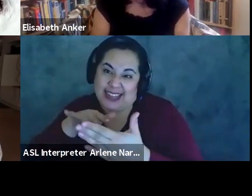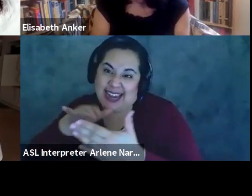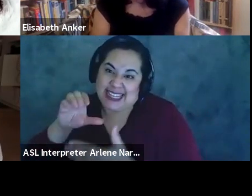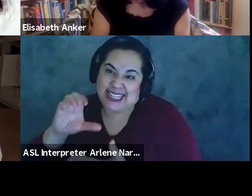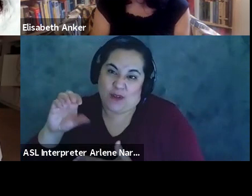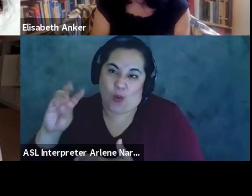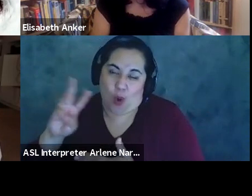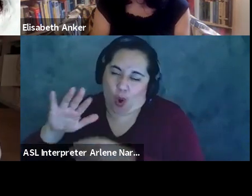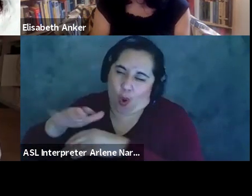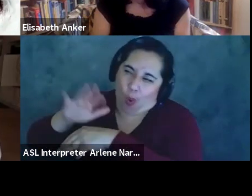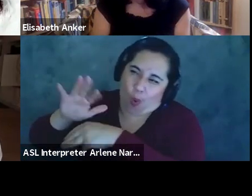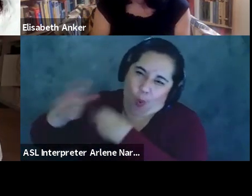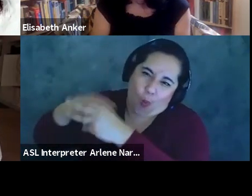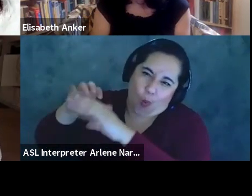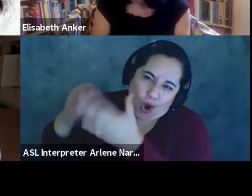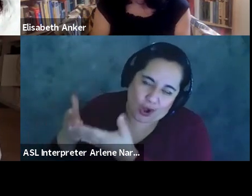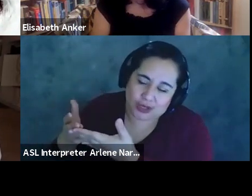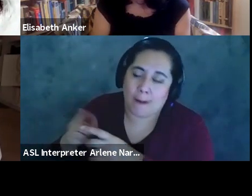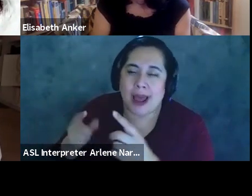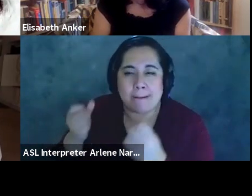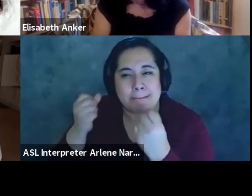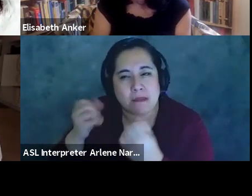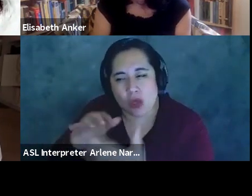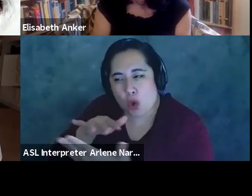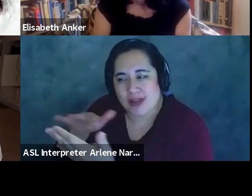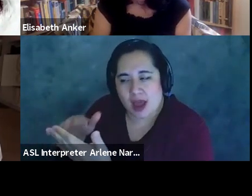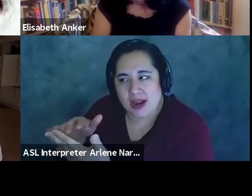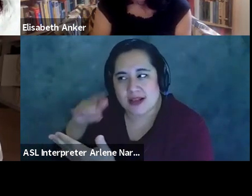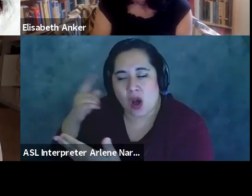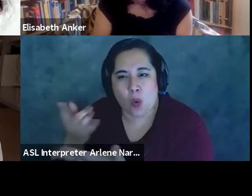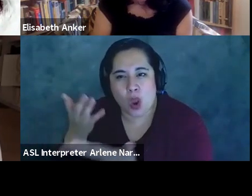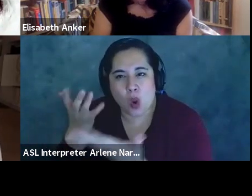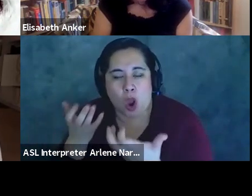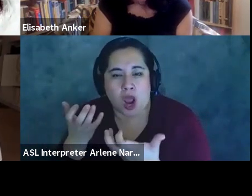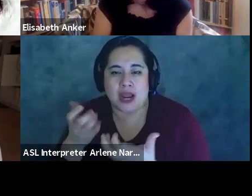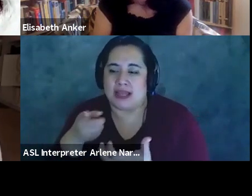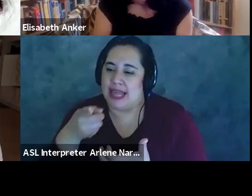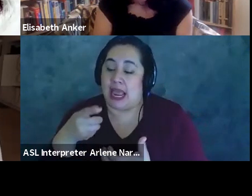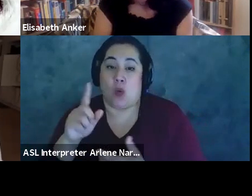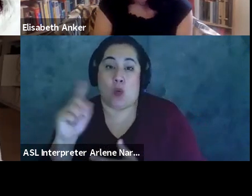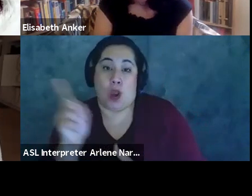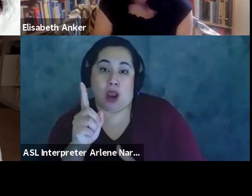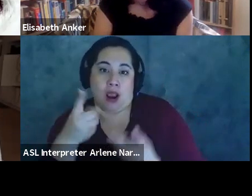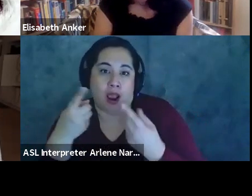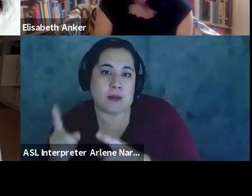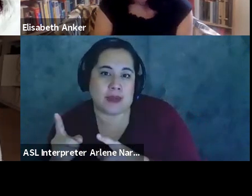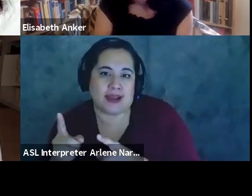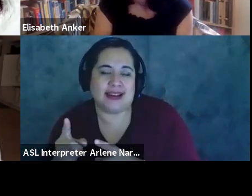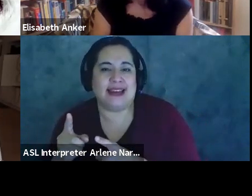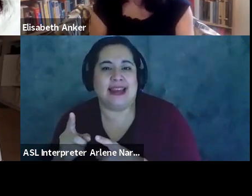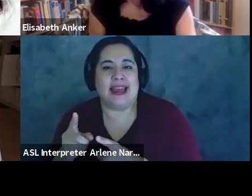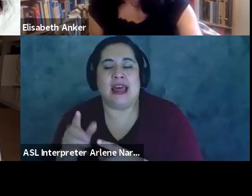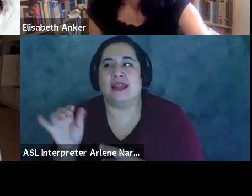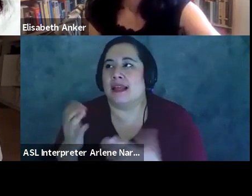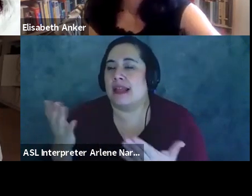world, I think so many of those studies always want to situate the sources in things